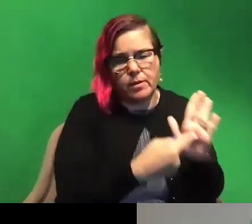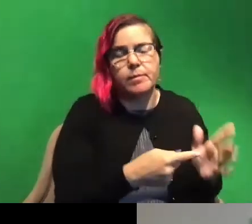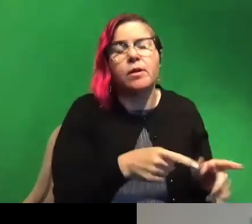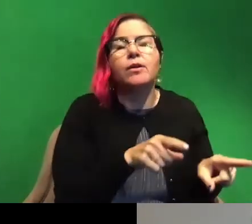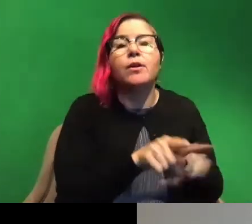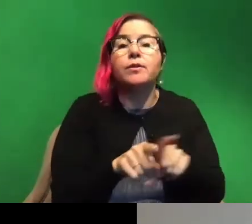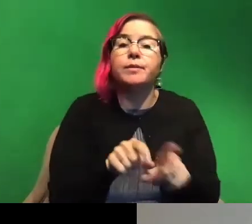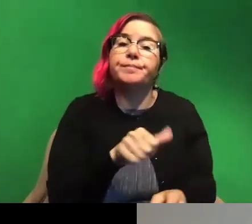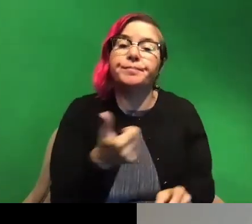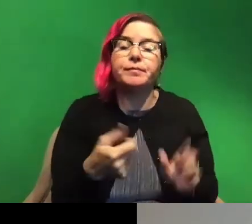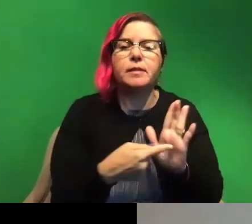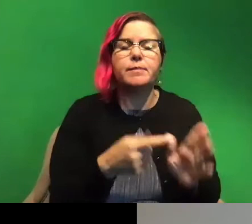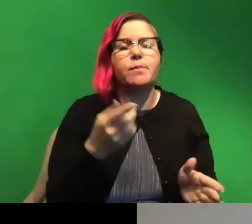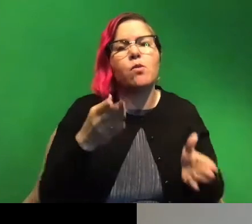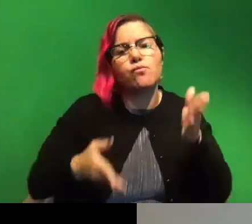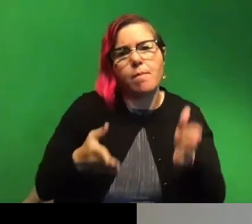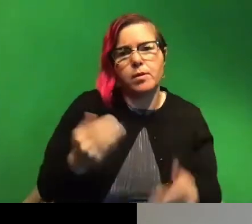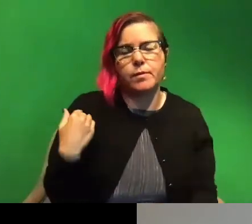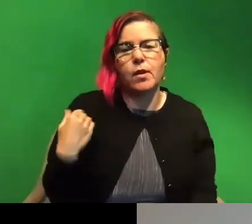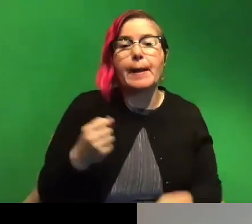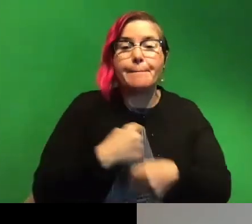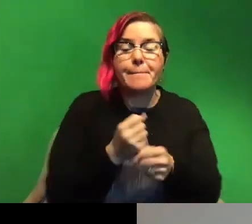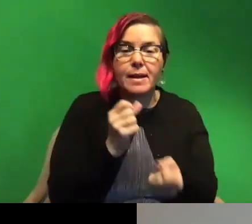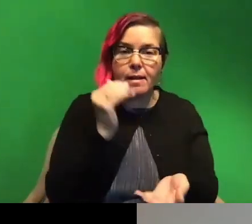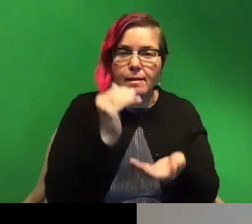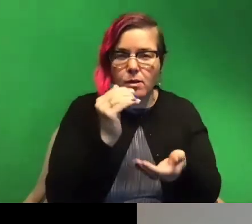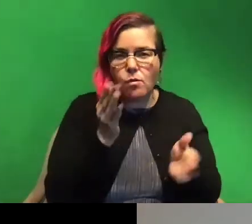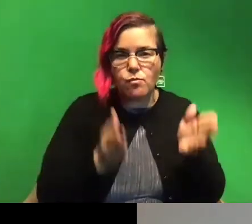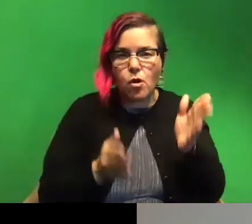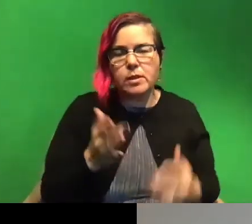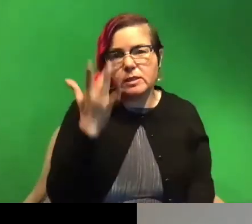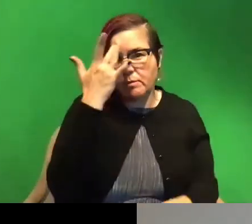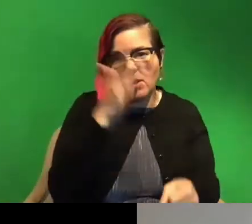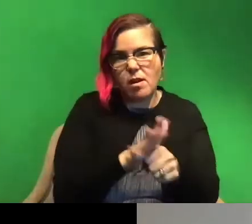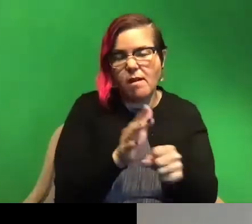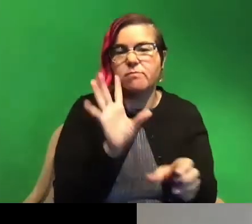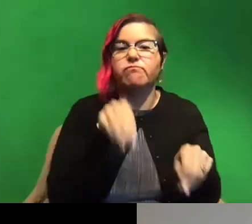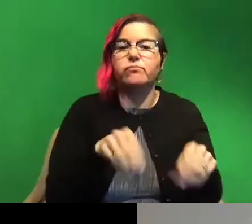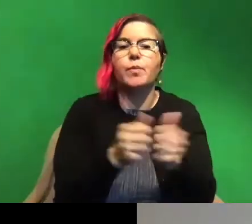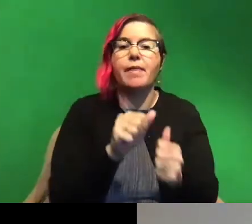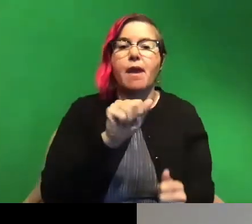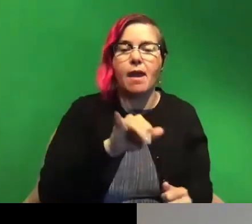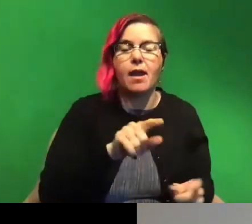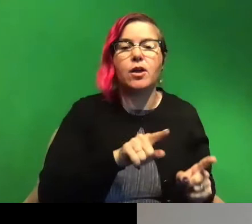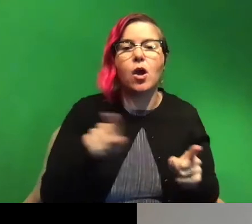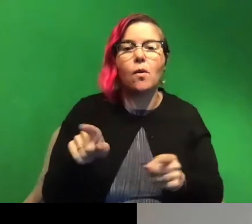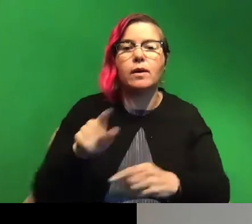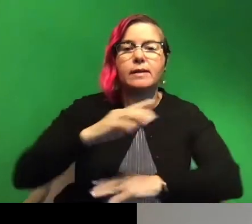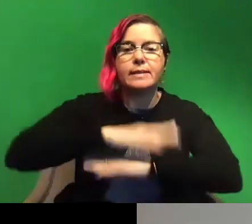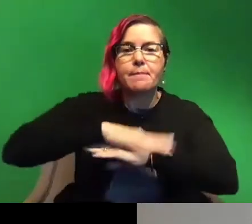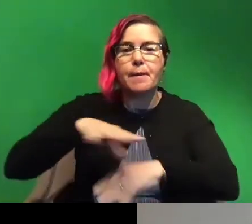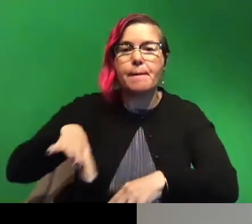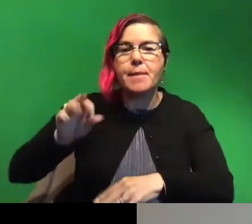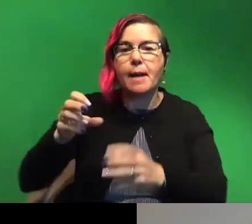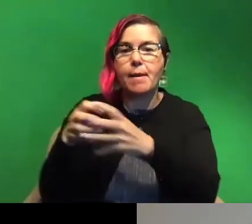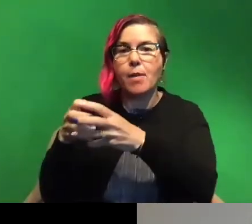like we were talking about robots earlier. I can make little robots that are smart enough with AI to maybe go across a table and pick up a little ball for me